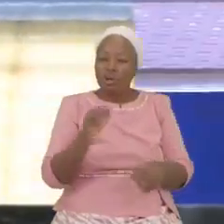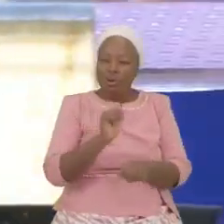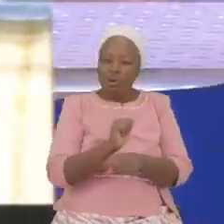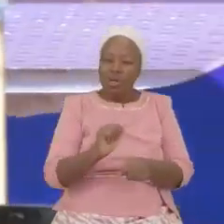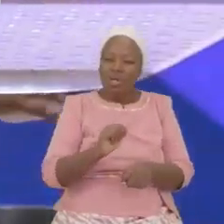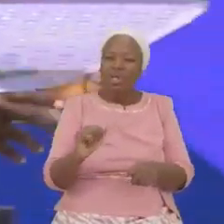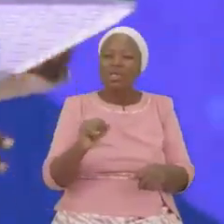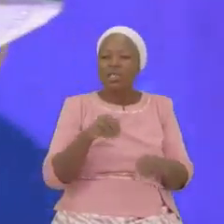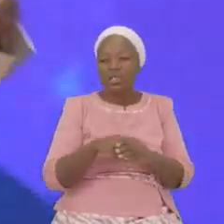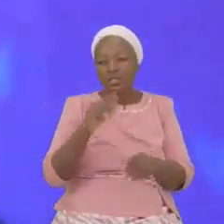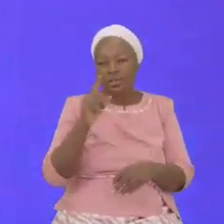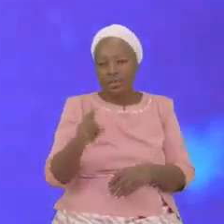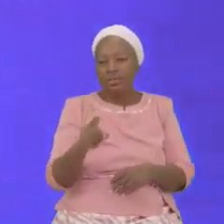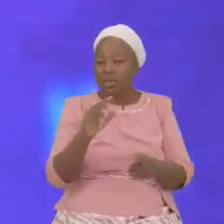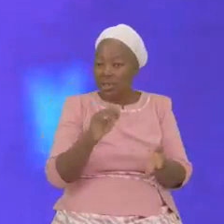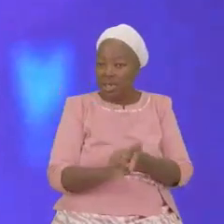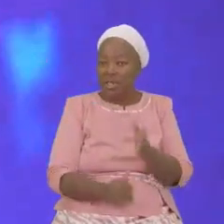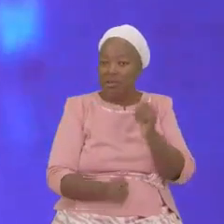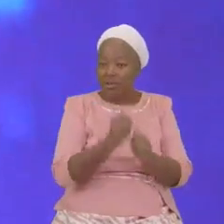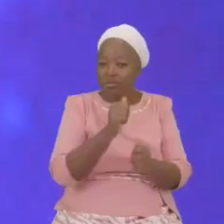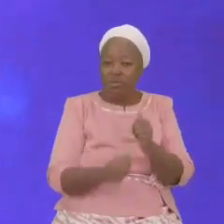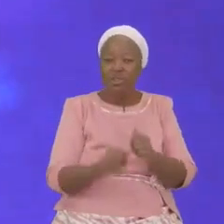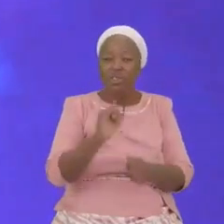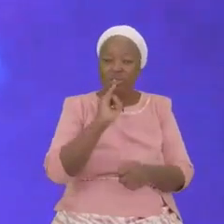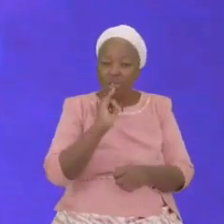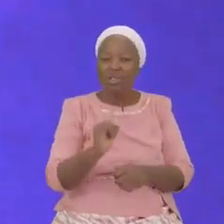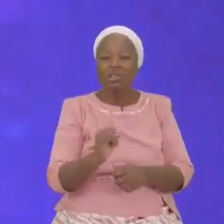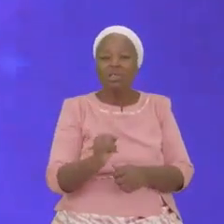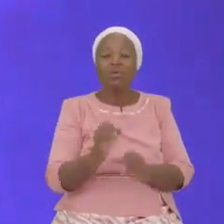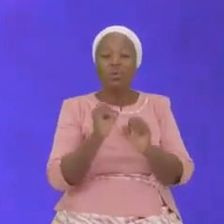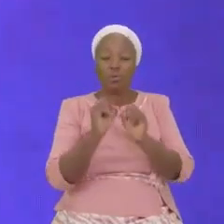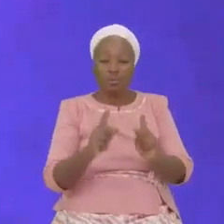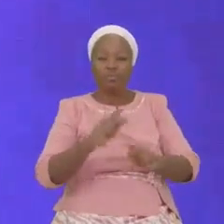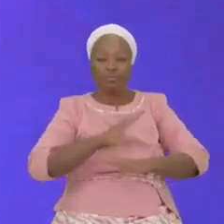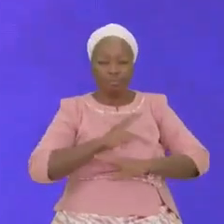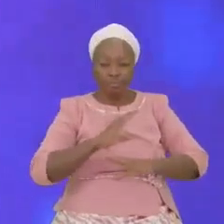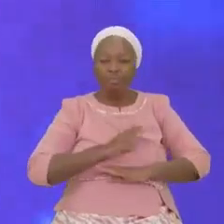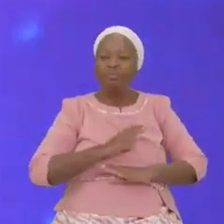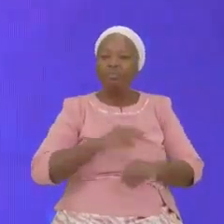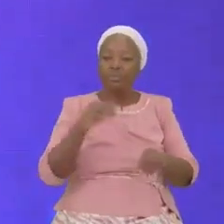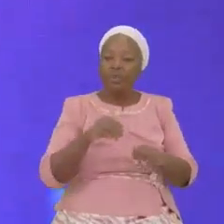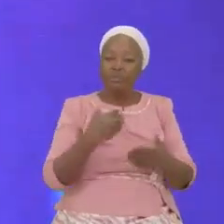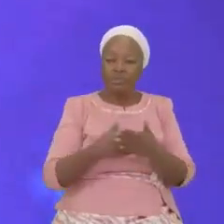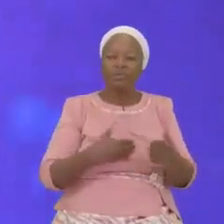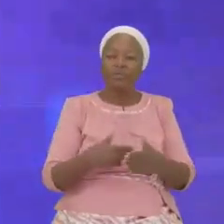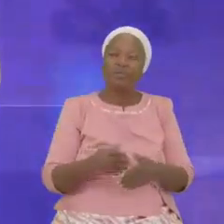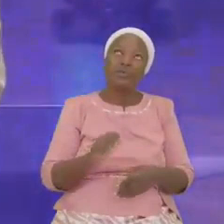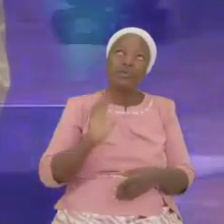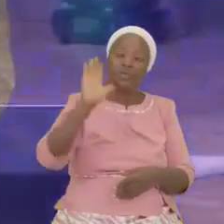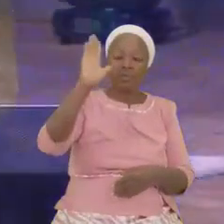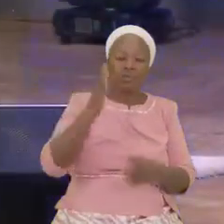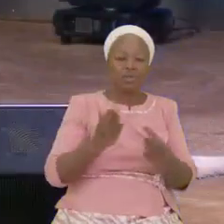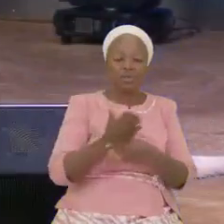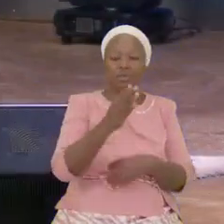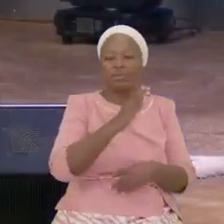working in you, that which is well-pleasing in his sight through